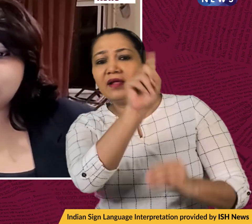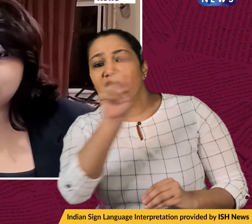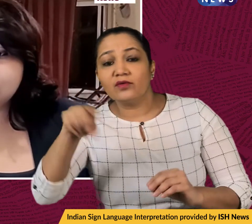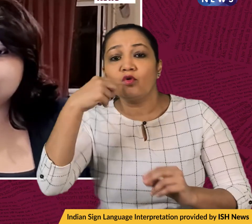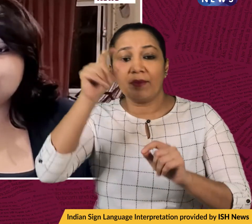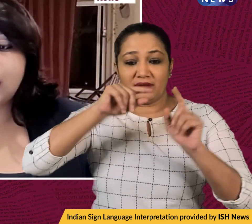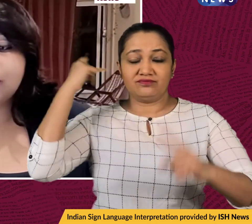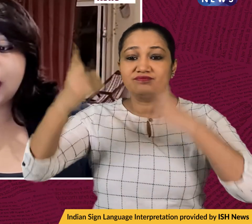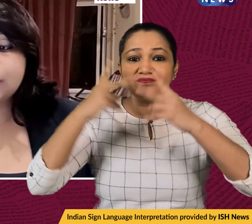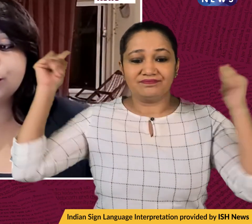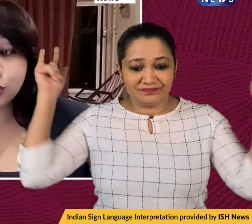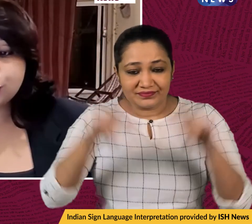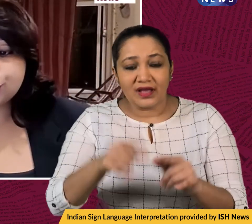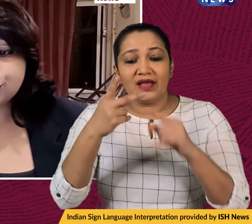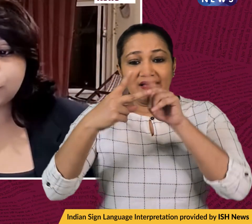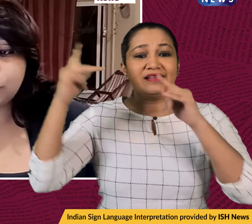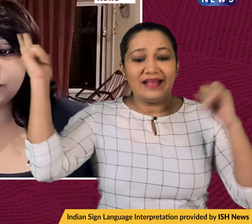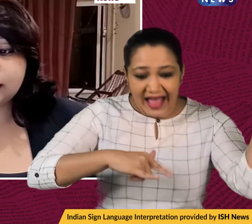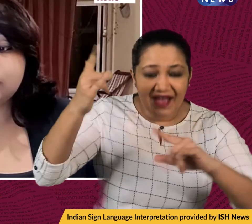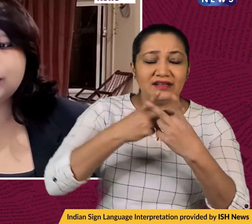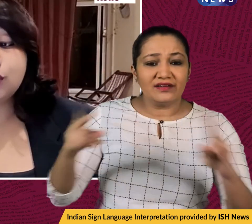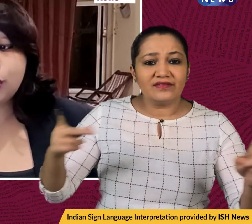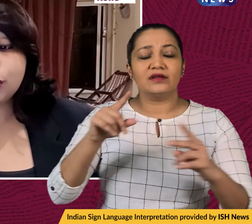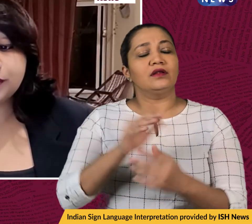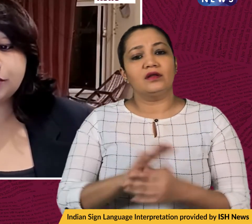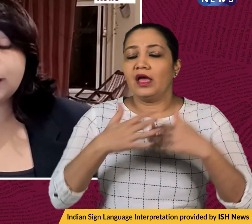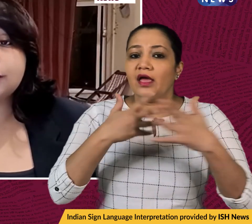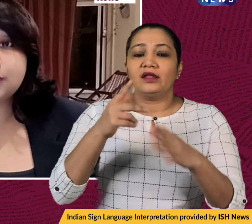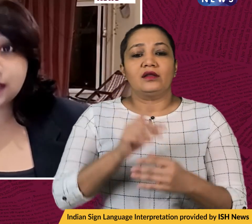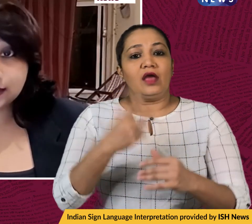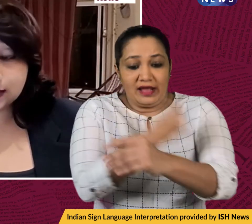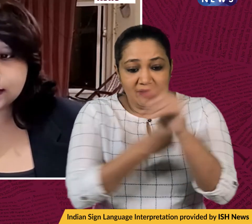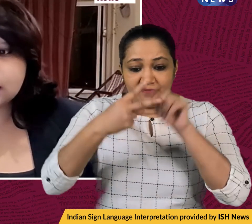11th, travelers who have had both doses of COVID vaccine will no longer be